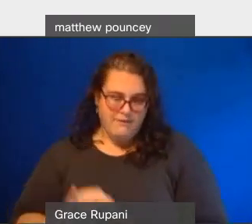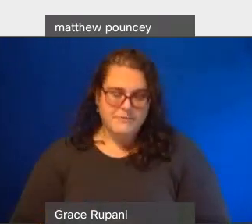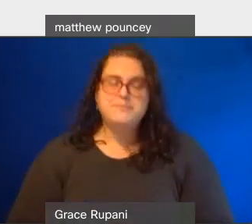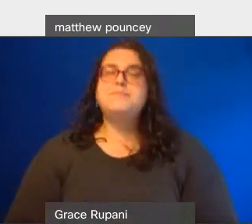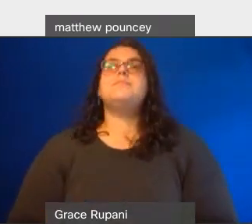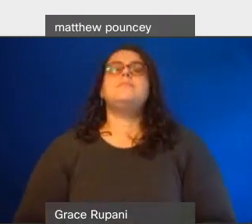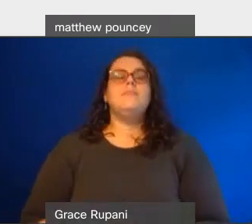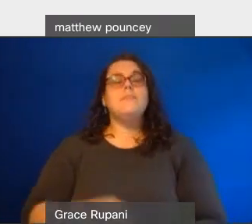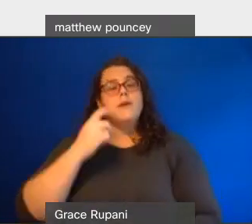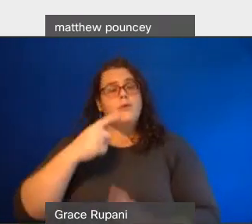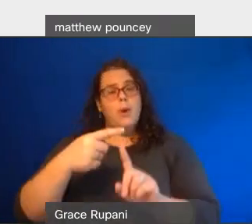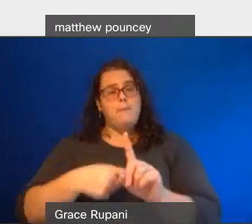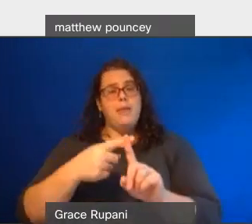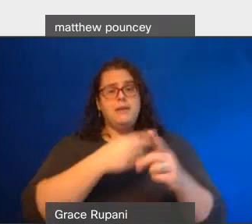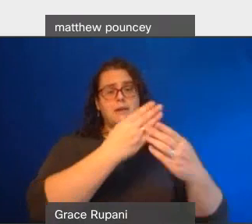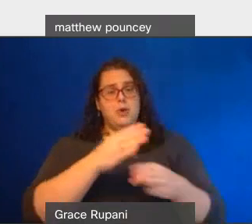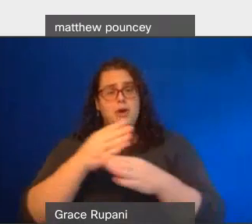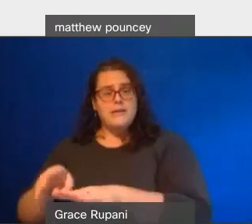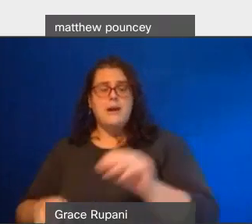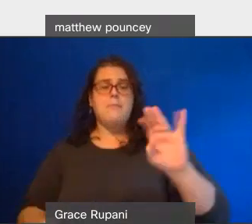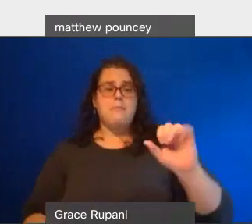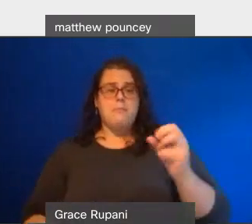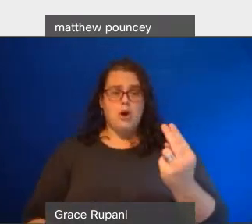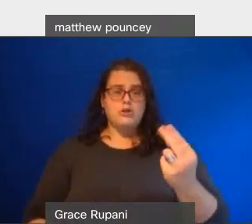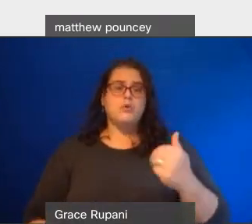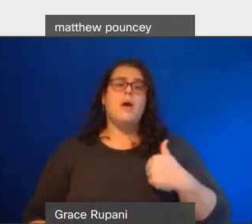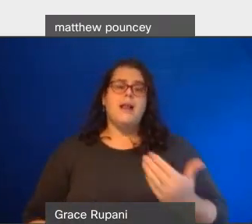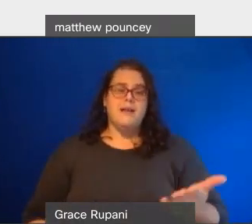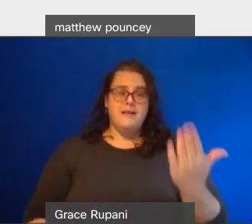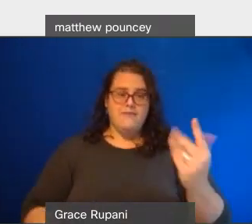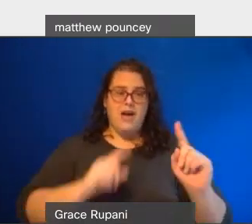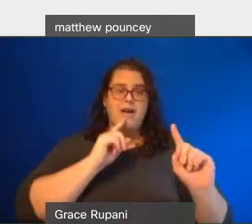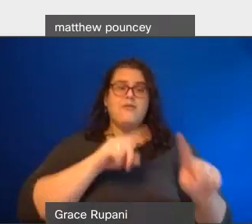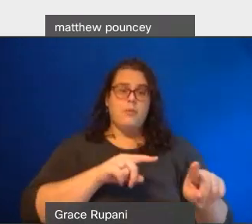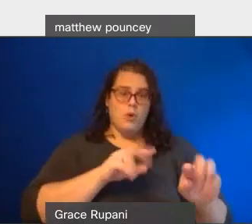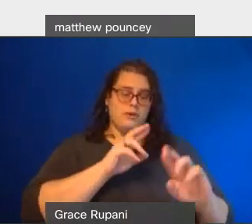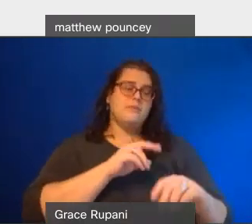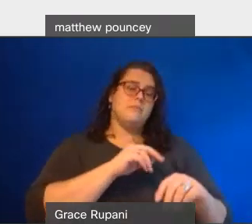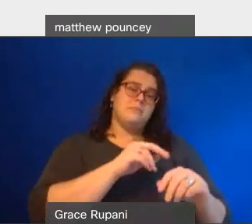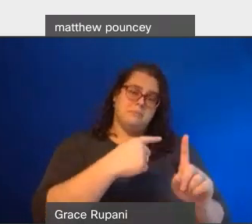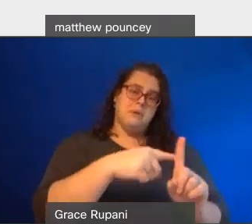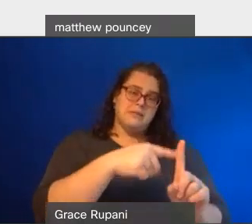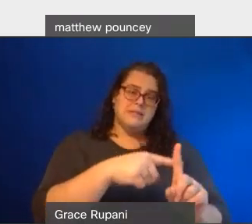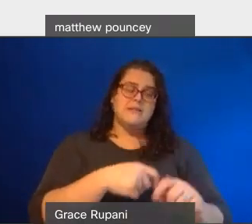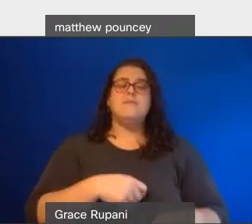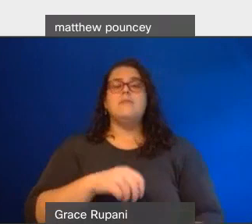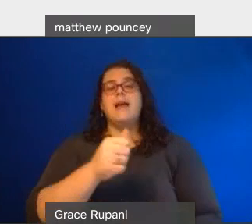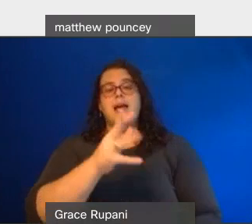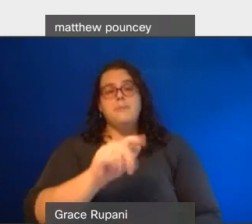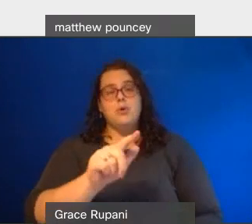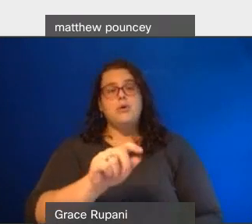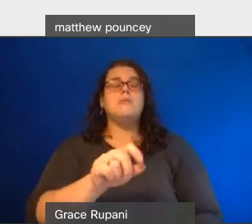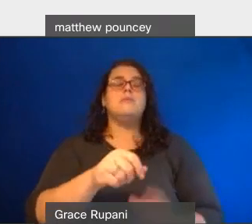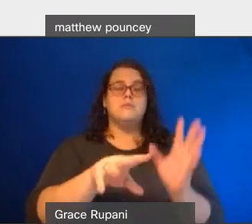we had 5 cases in March reported as positive, 137 in April that